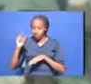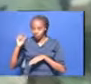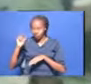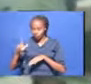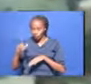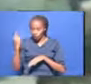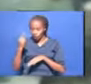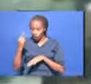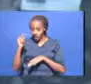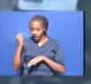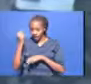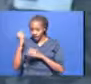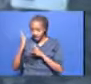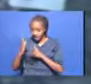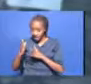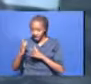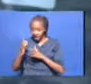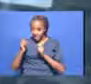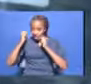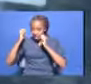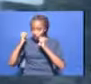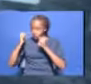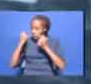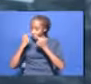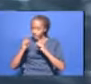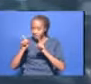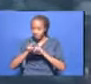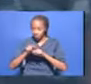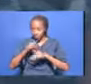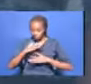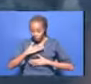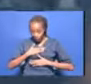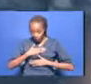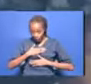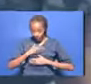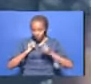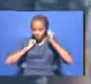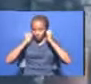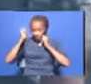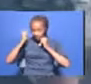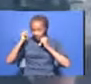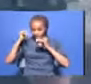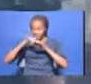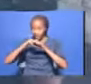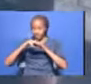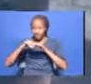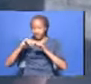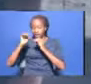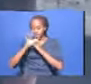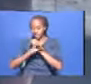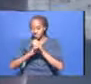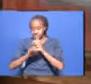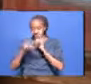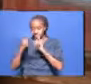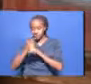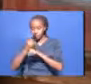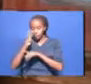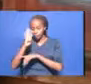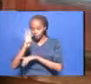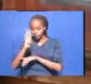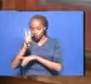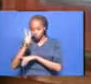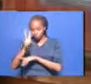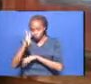hero, but an honored military officer in Africa who has served in the Kenyan military for over 42 years.